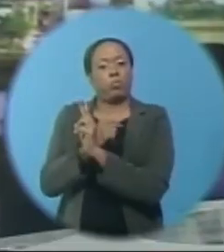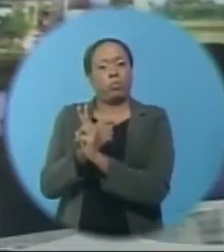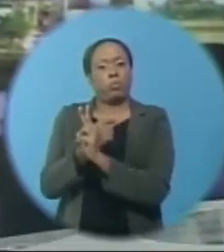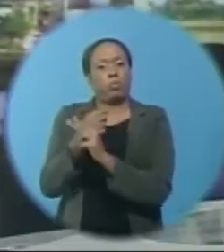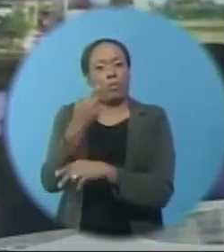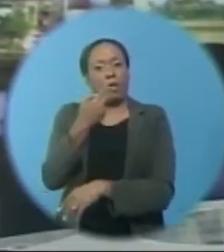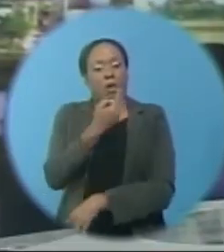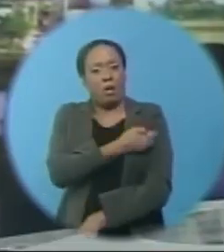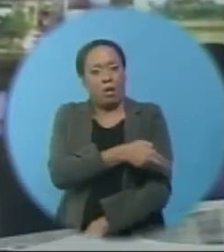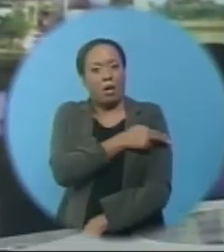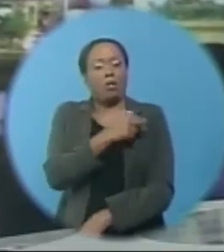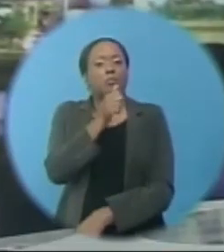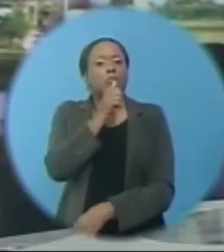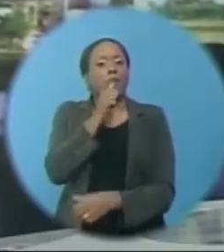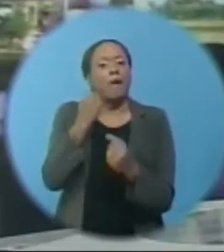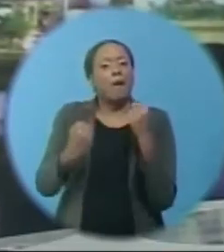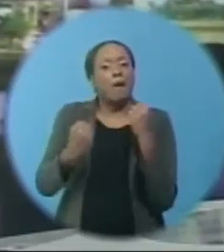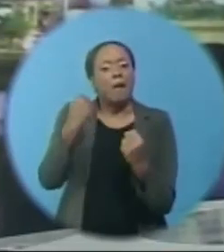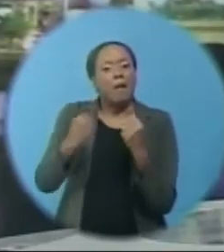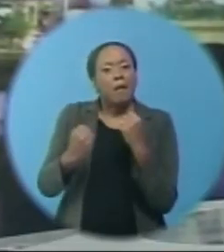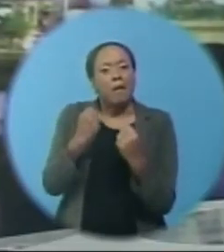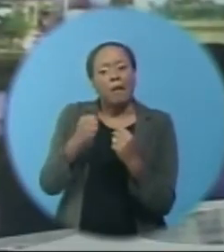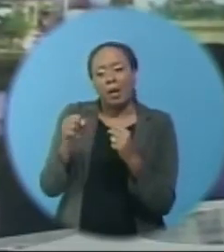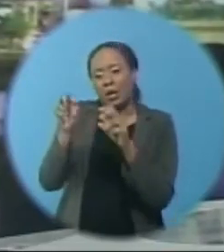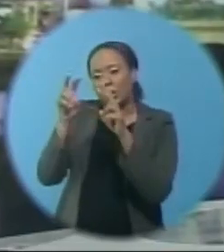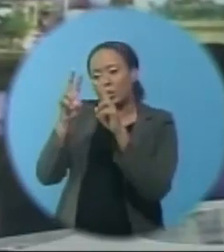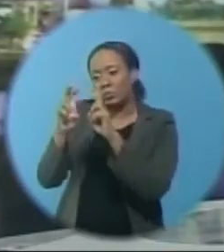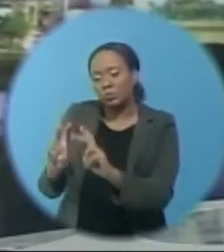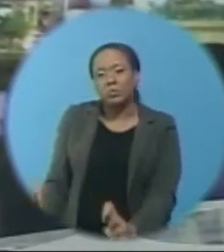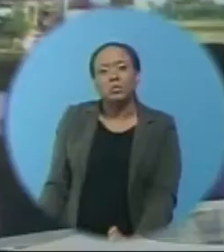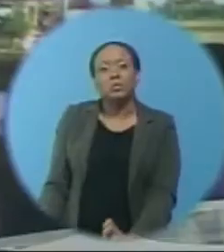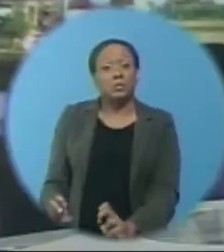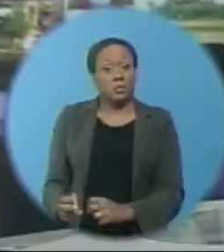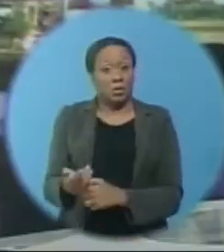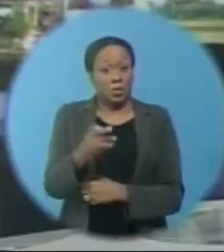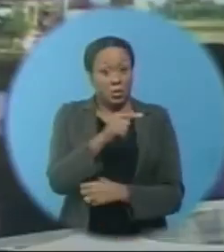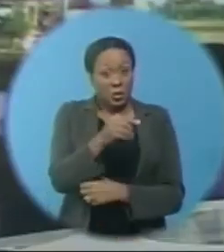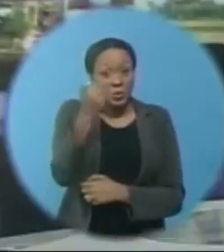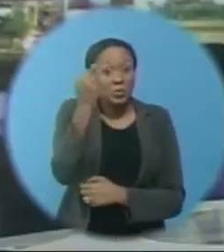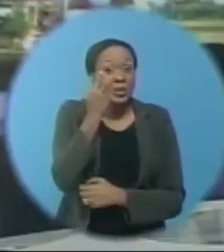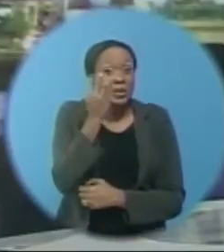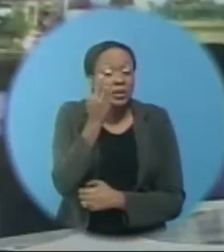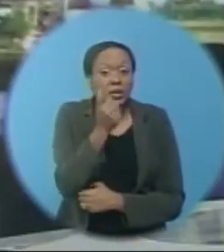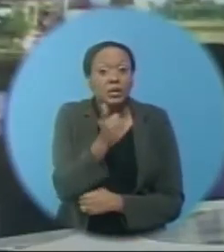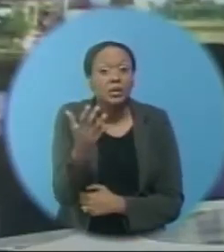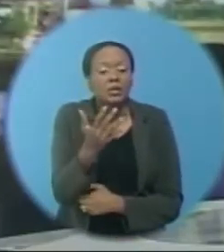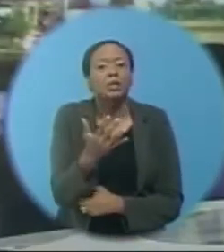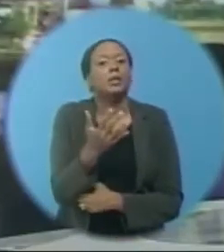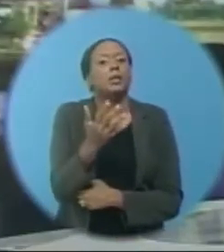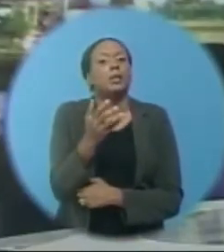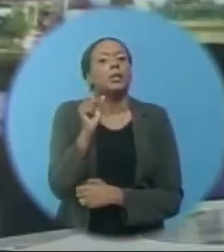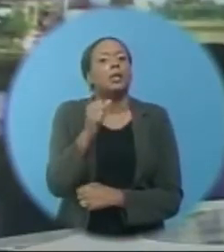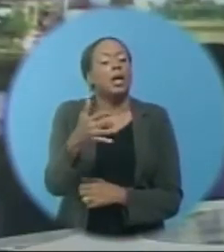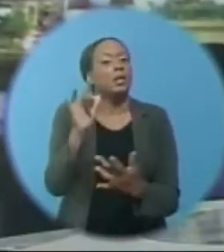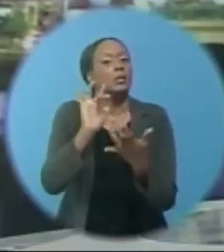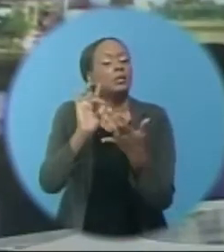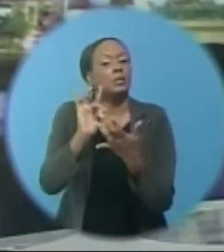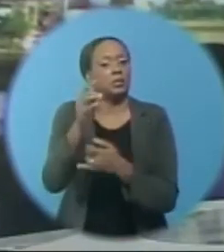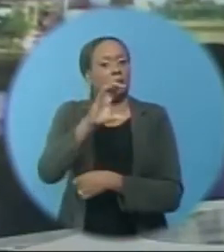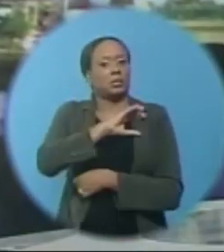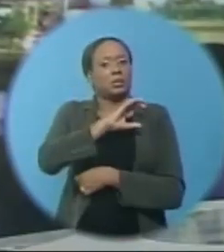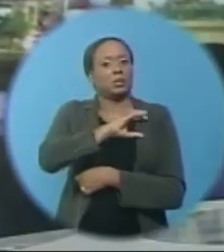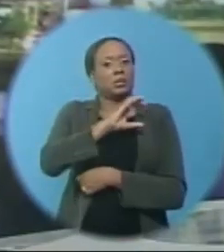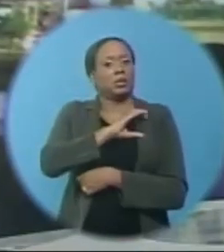by private vehicle for medical attention. Now, anyone who can provide information to assist police in their investigation is